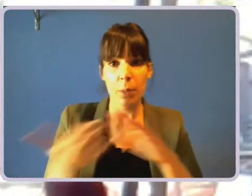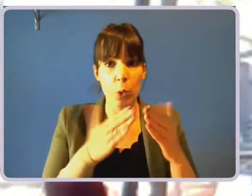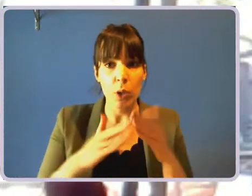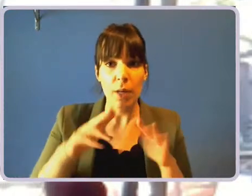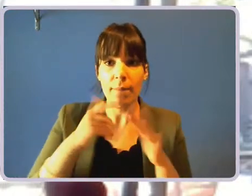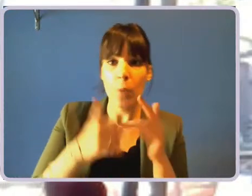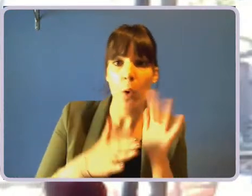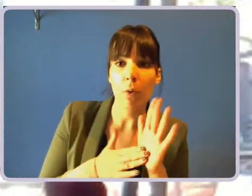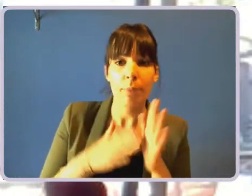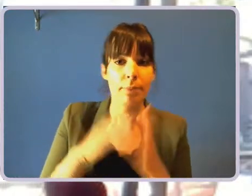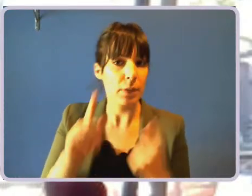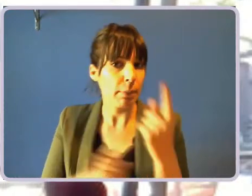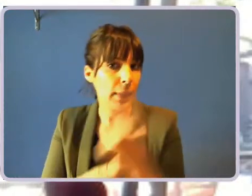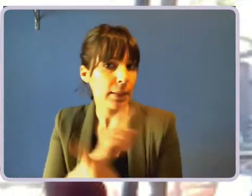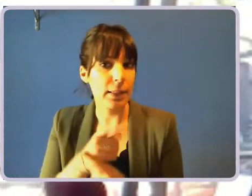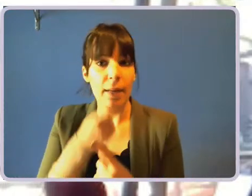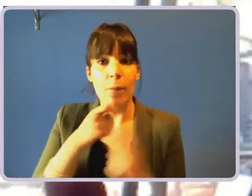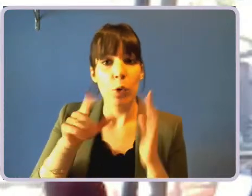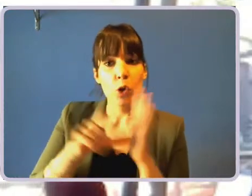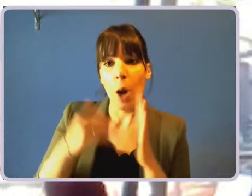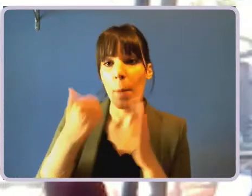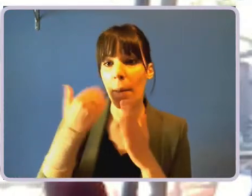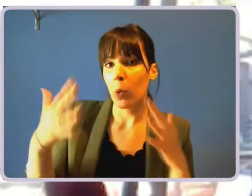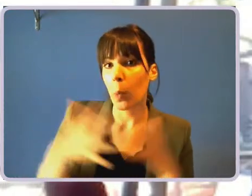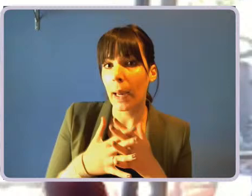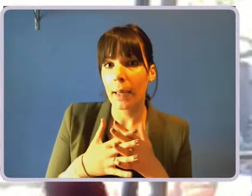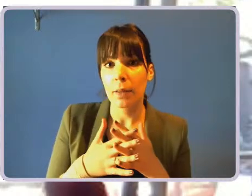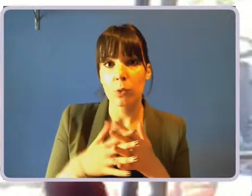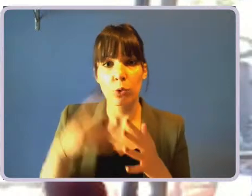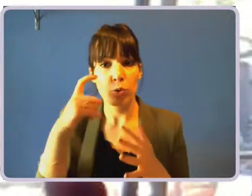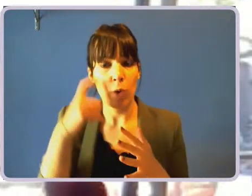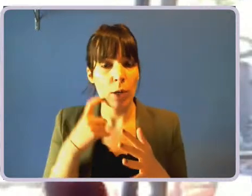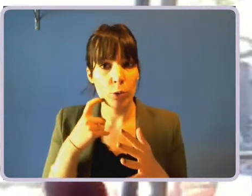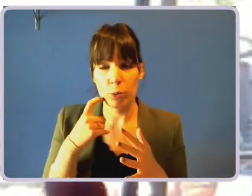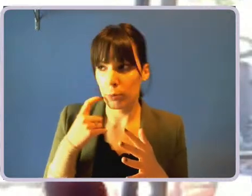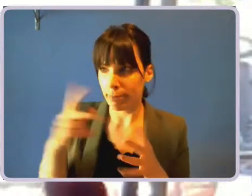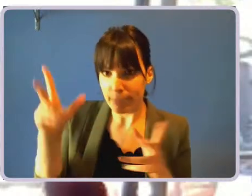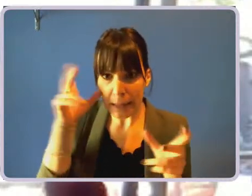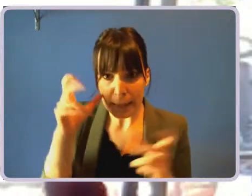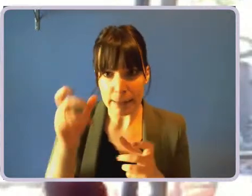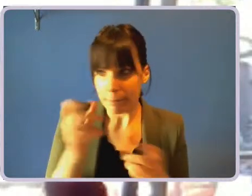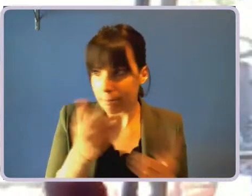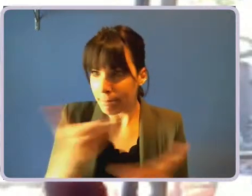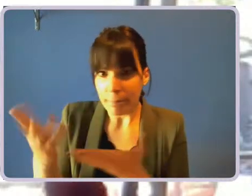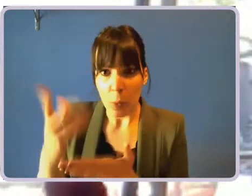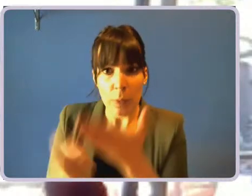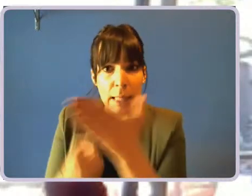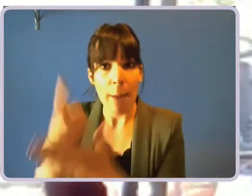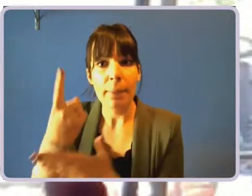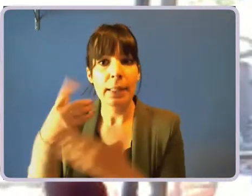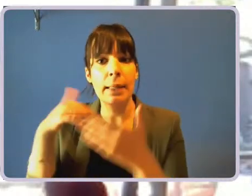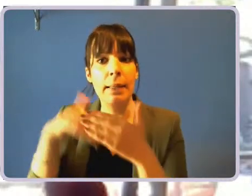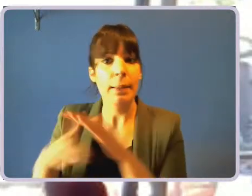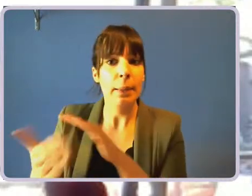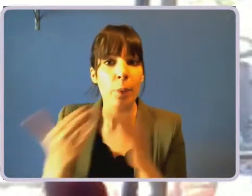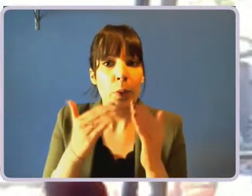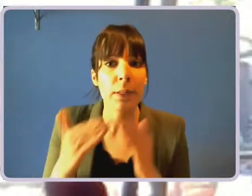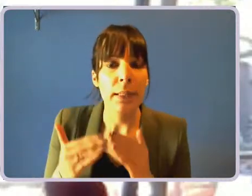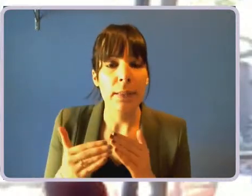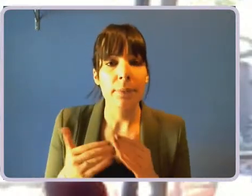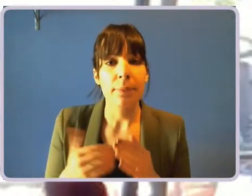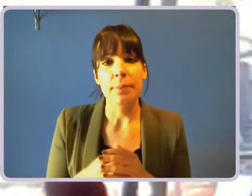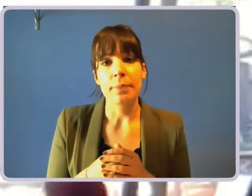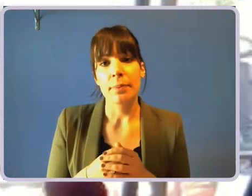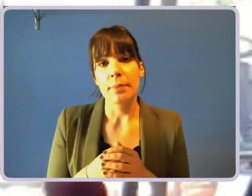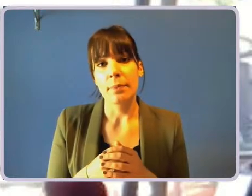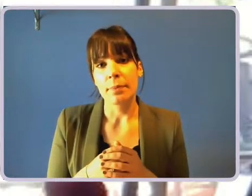times a week to hear what was needed from the community, what was working, what wasn't working, and what could we do